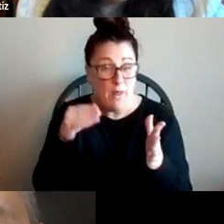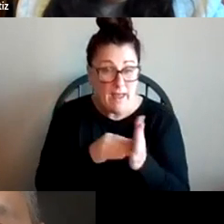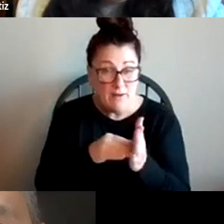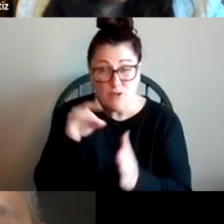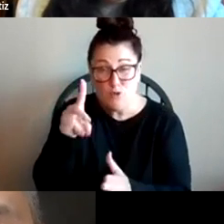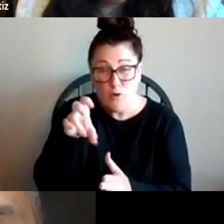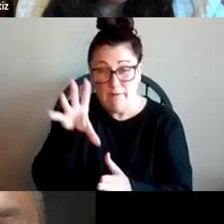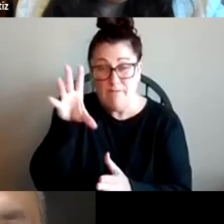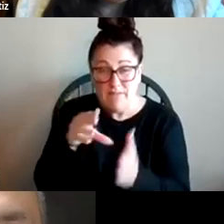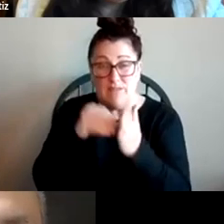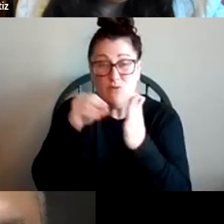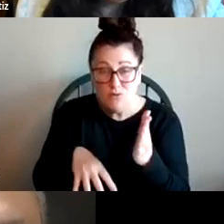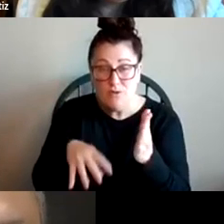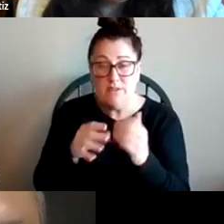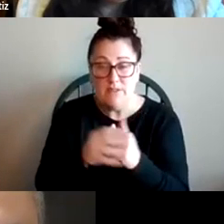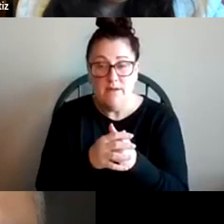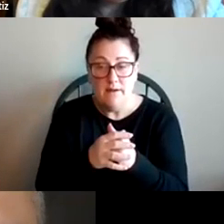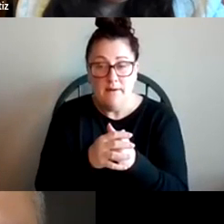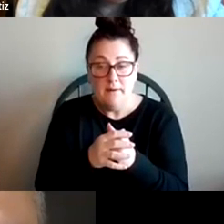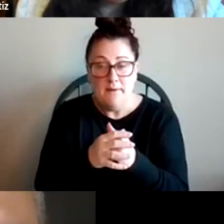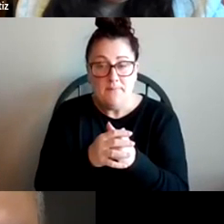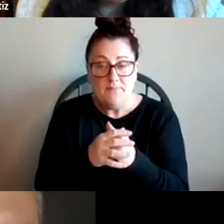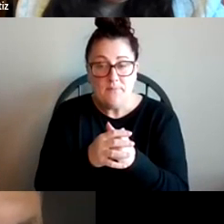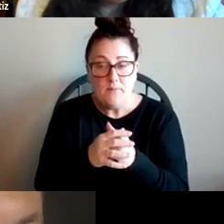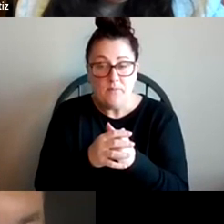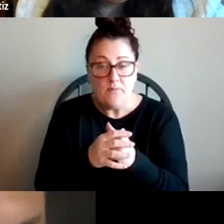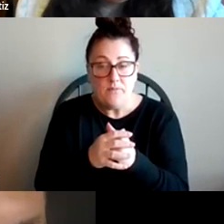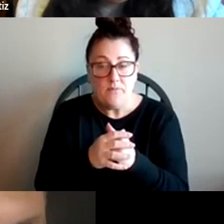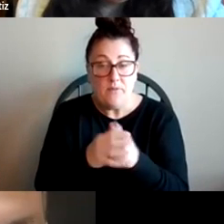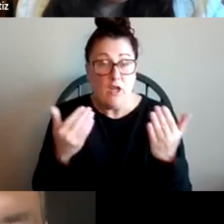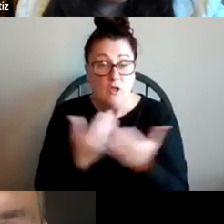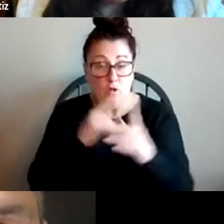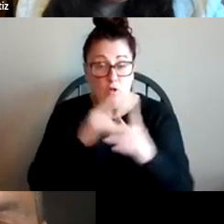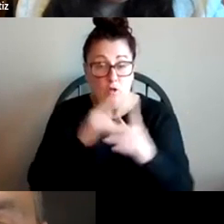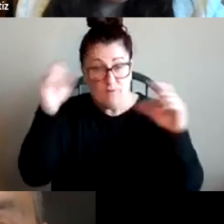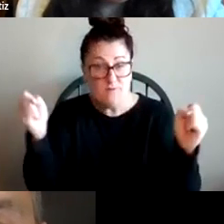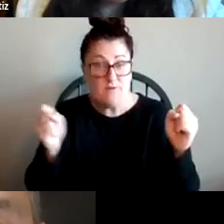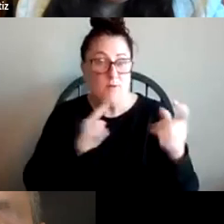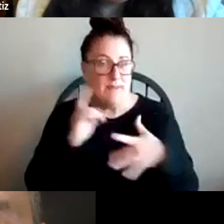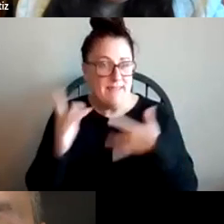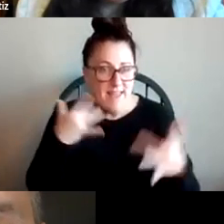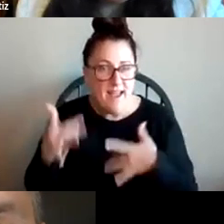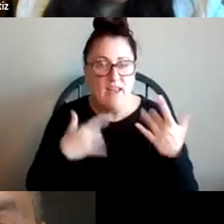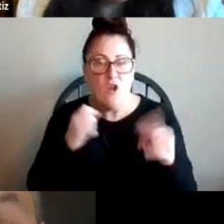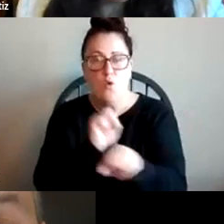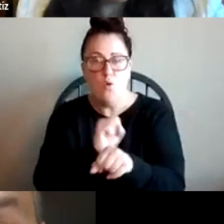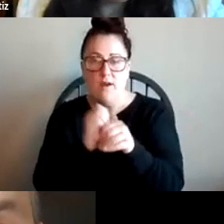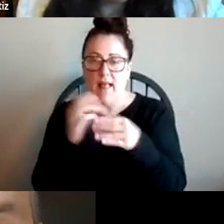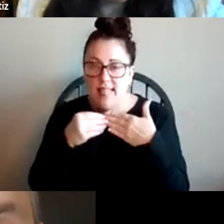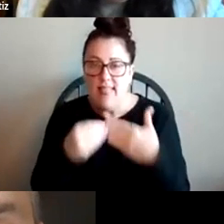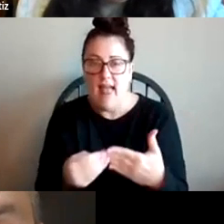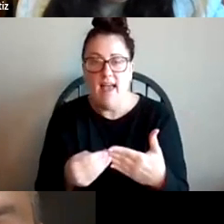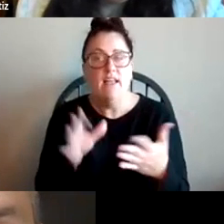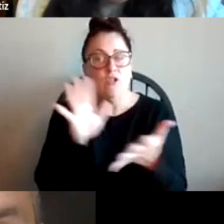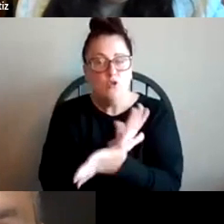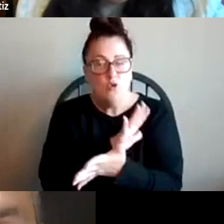1,250 students. And, you know, as the new superintendent comes aboard, we're really excited about the work that has been led by a lot of the school